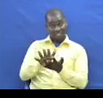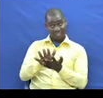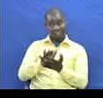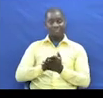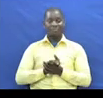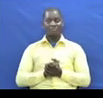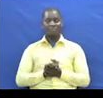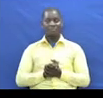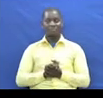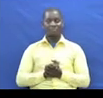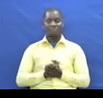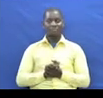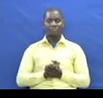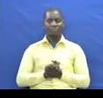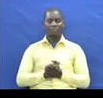upon